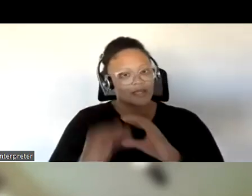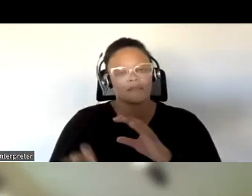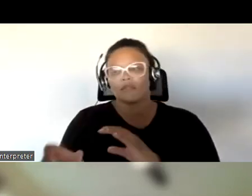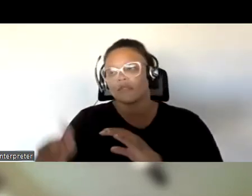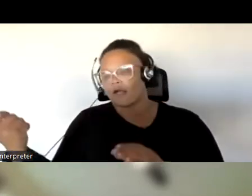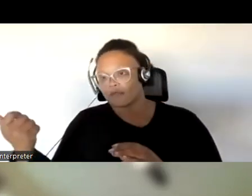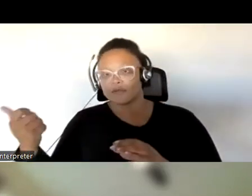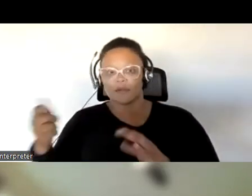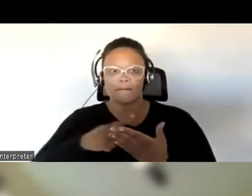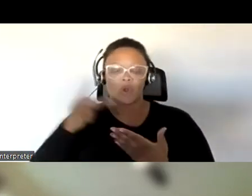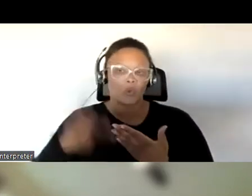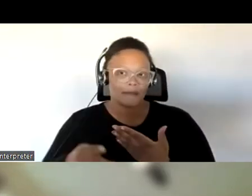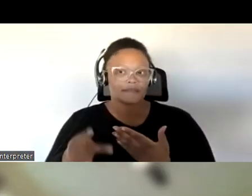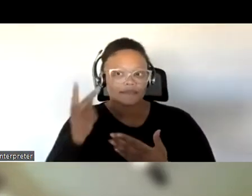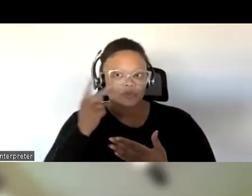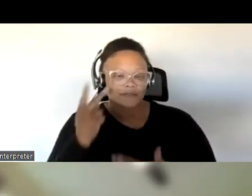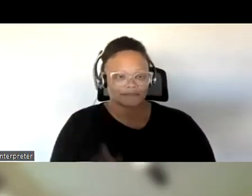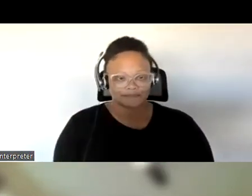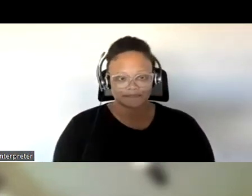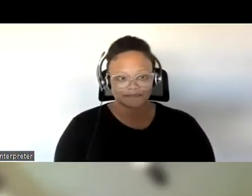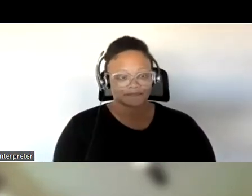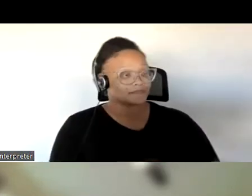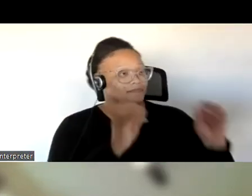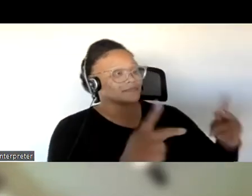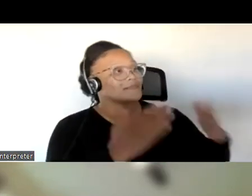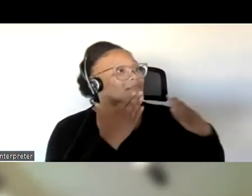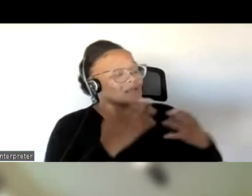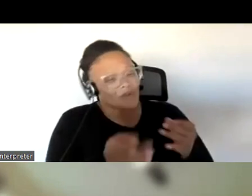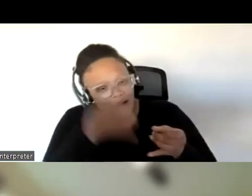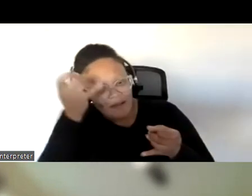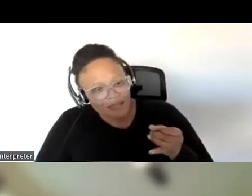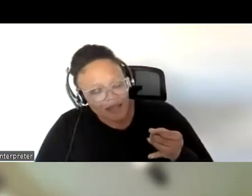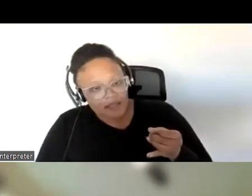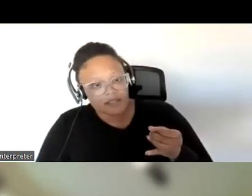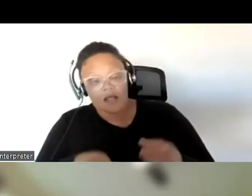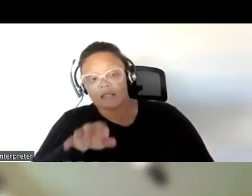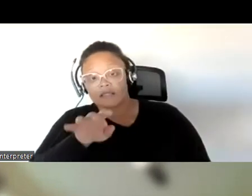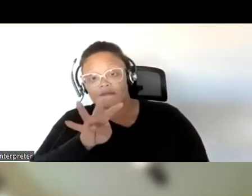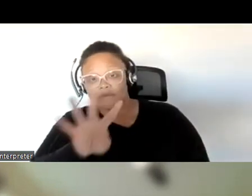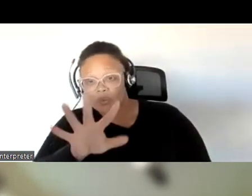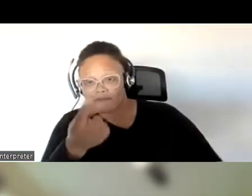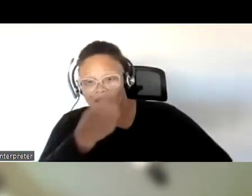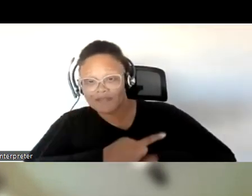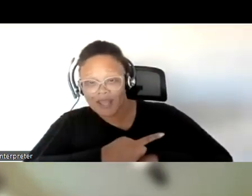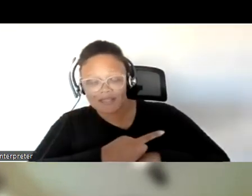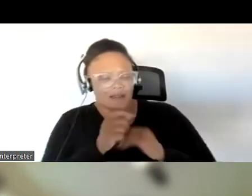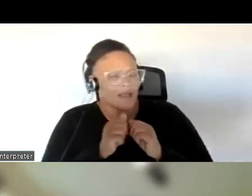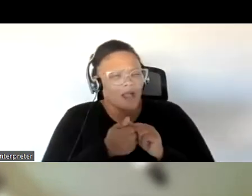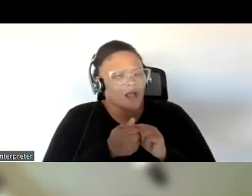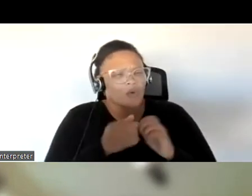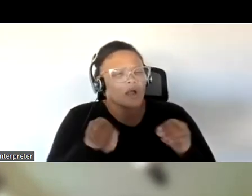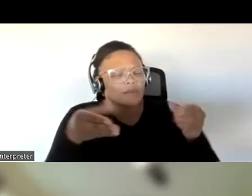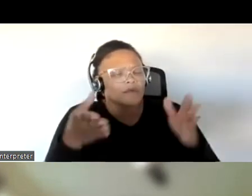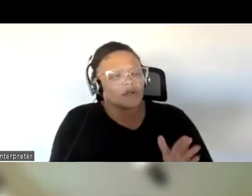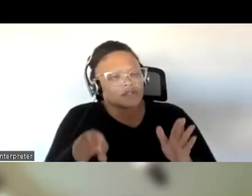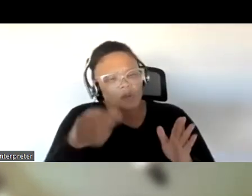check. Okay, thank you, Rachel. And lastly, that 45 days, how are providers supposed